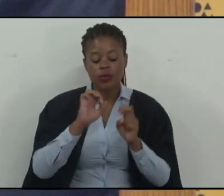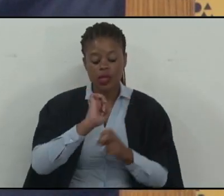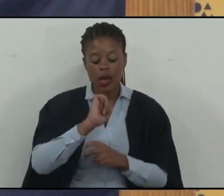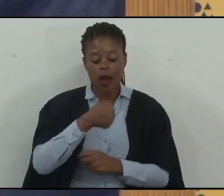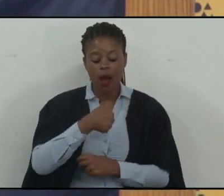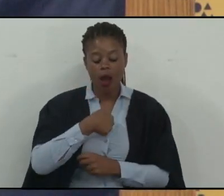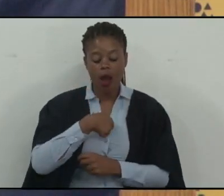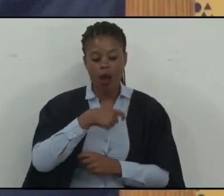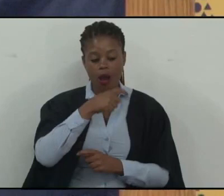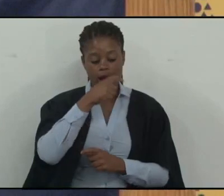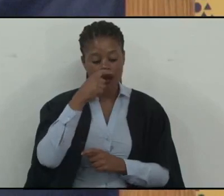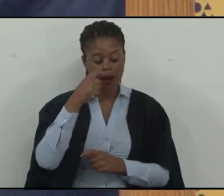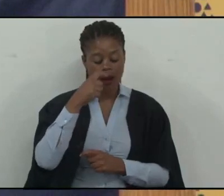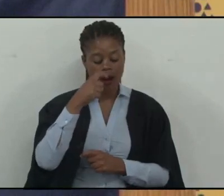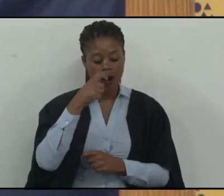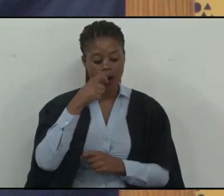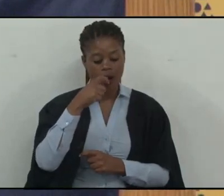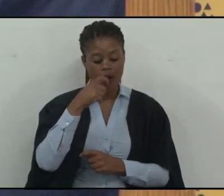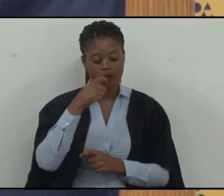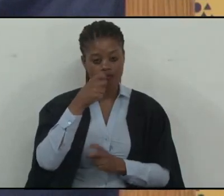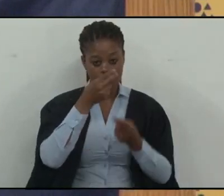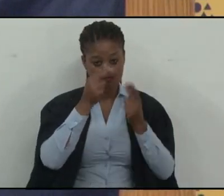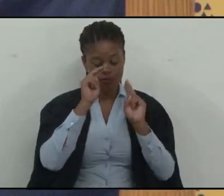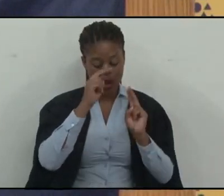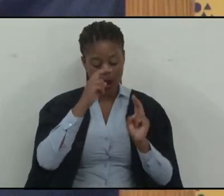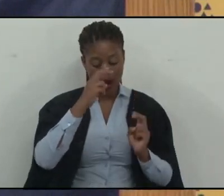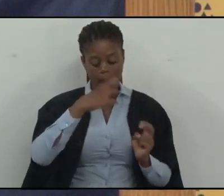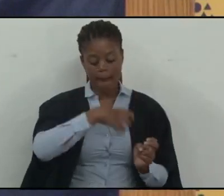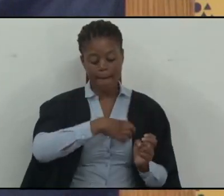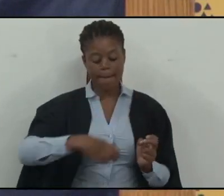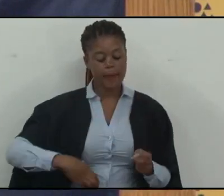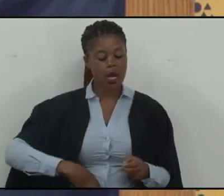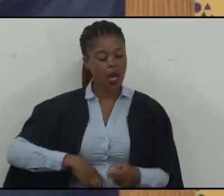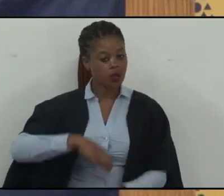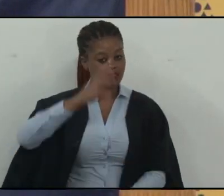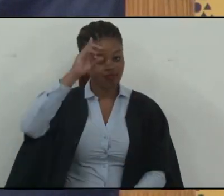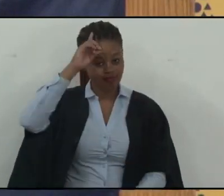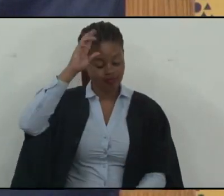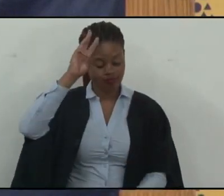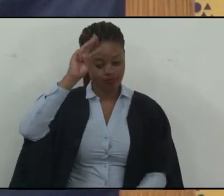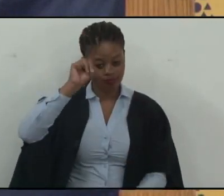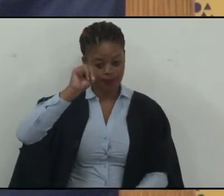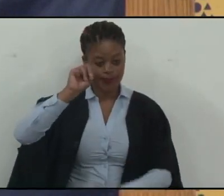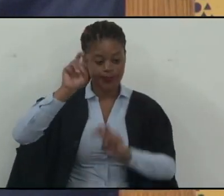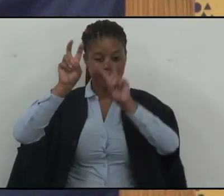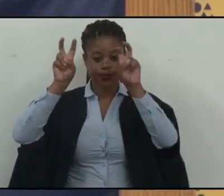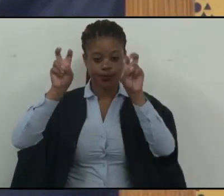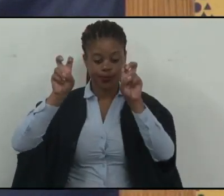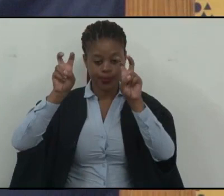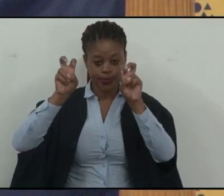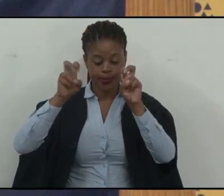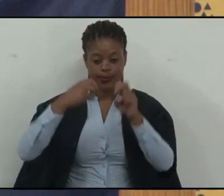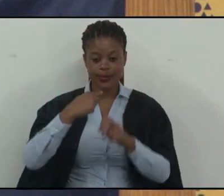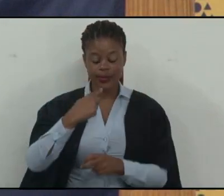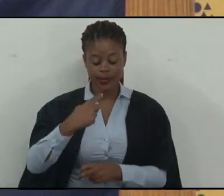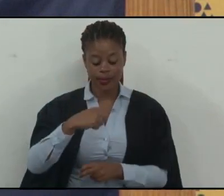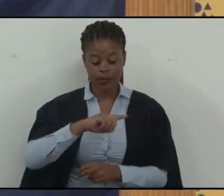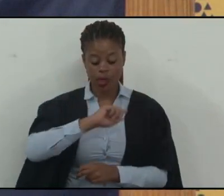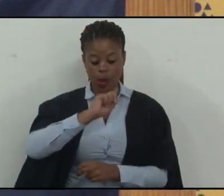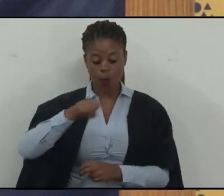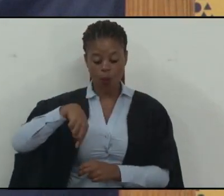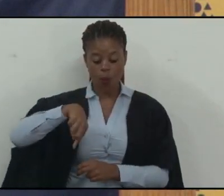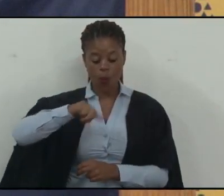namesake, President Nelson Mandela. He said, and I quote, "As